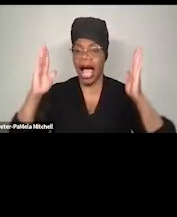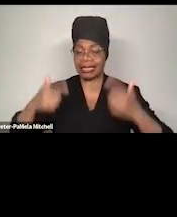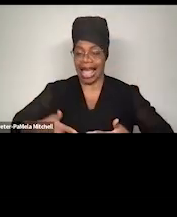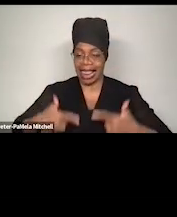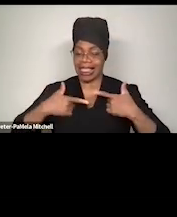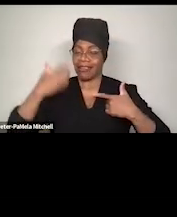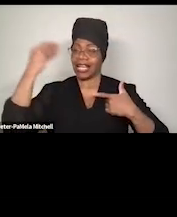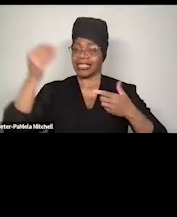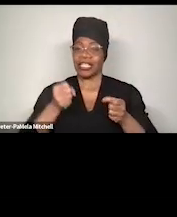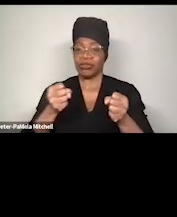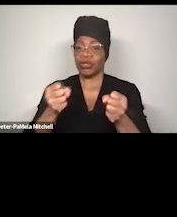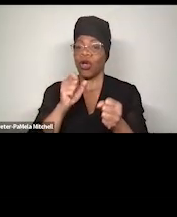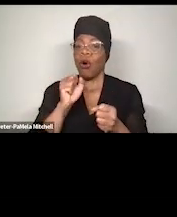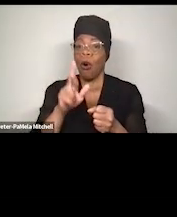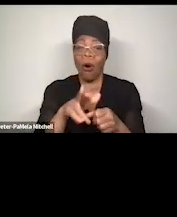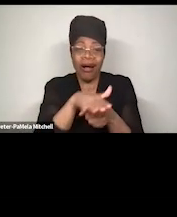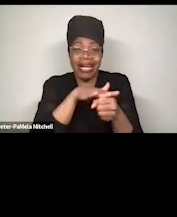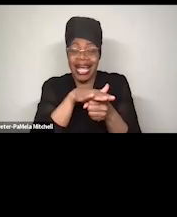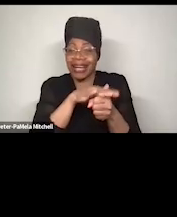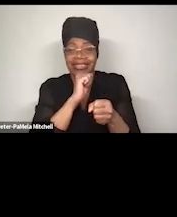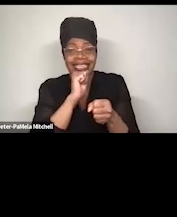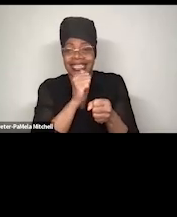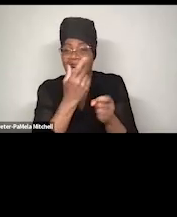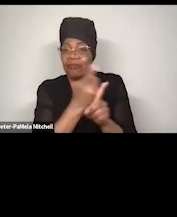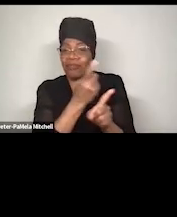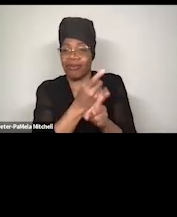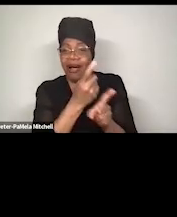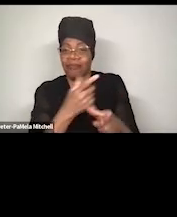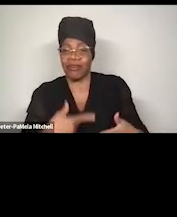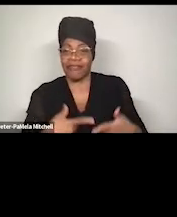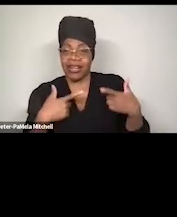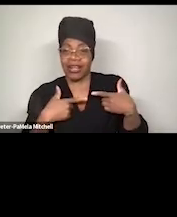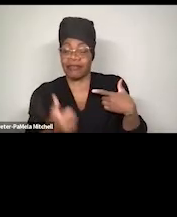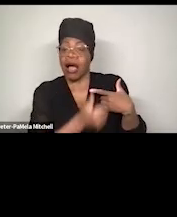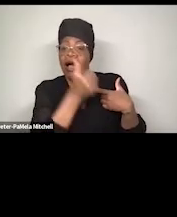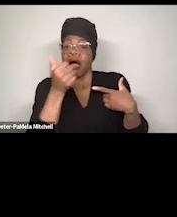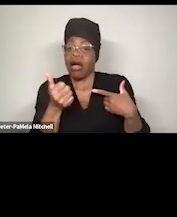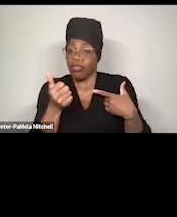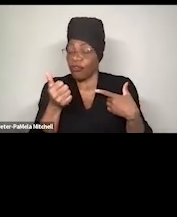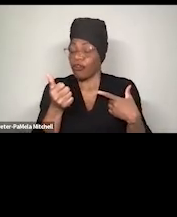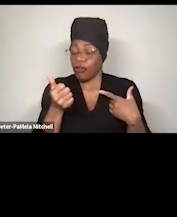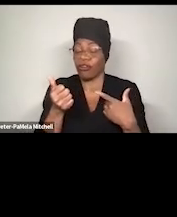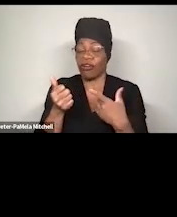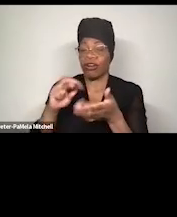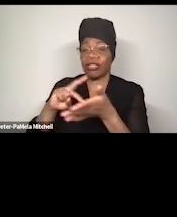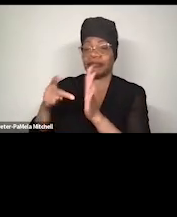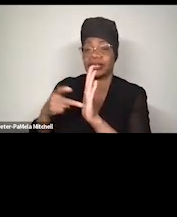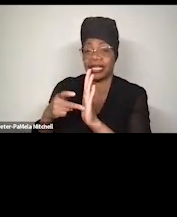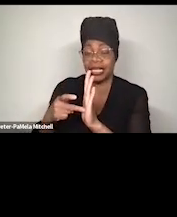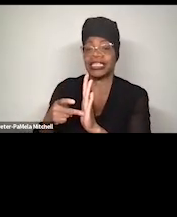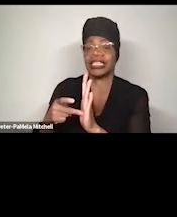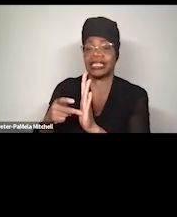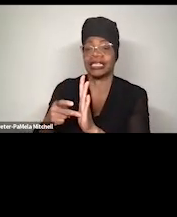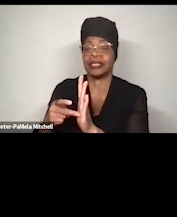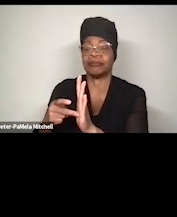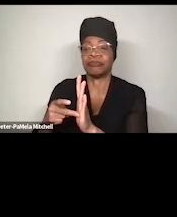human habitation. Other efforts, though, have a bit of a broader definition. So the McKinney-Vento Act is an act